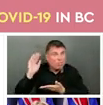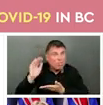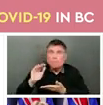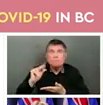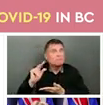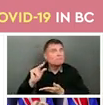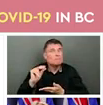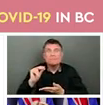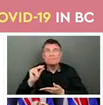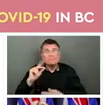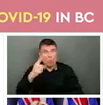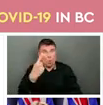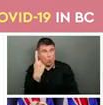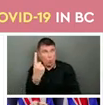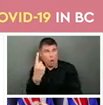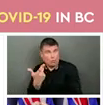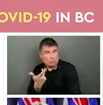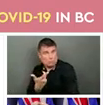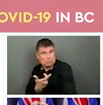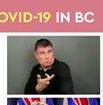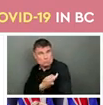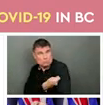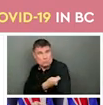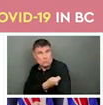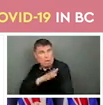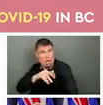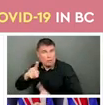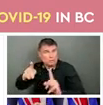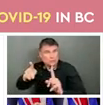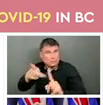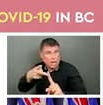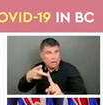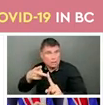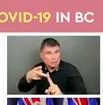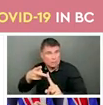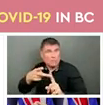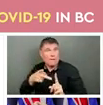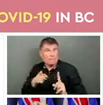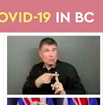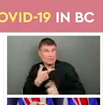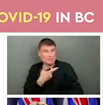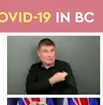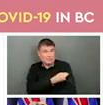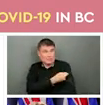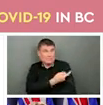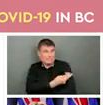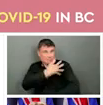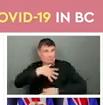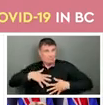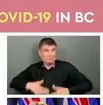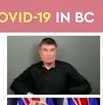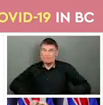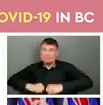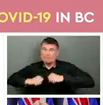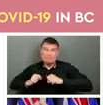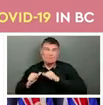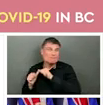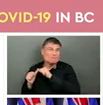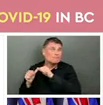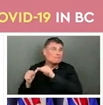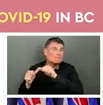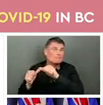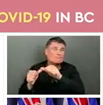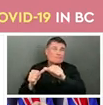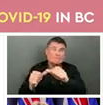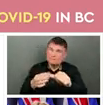seeing strong, long-lasting protection from severe illness and, importantly, from death. And we see this across the